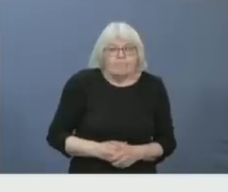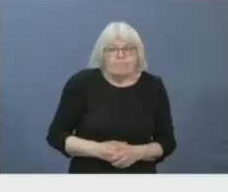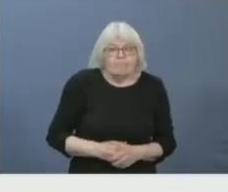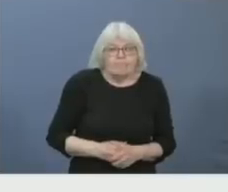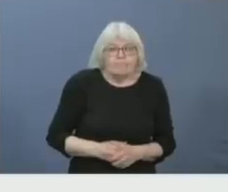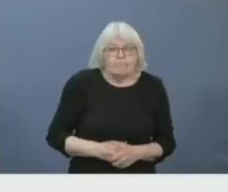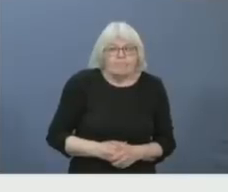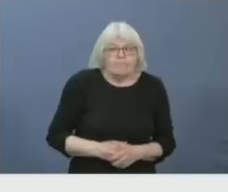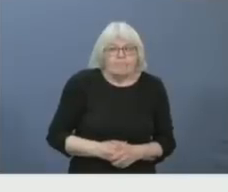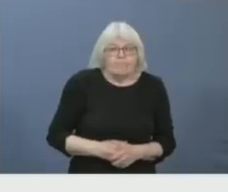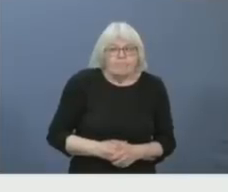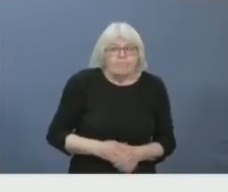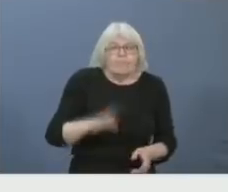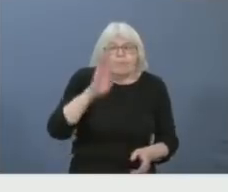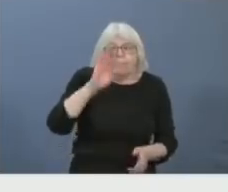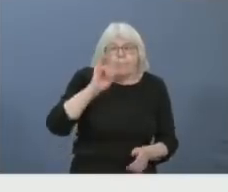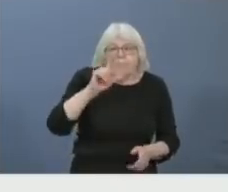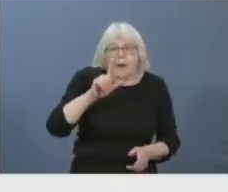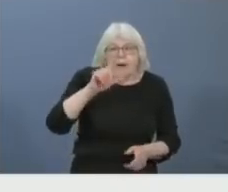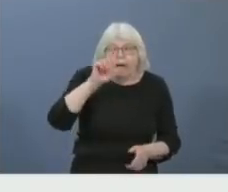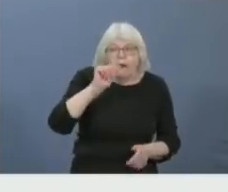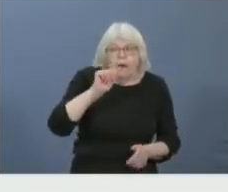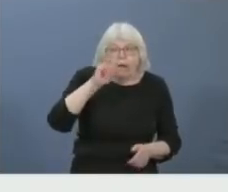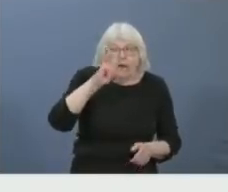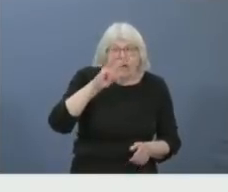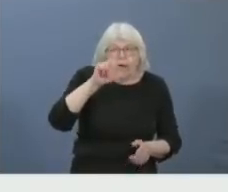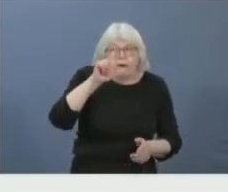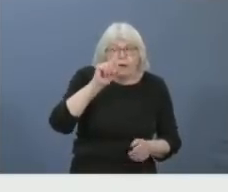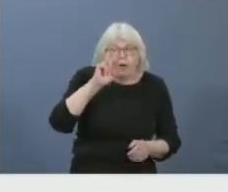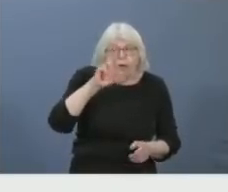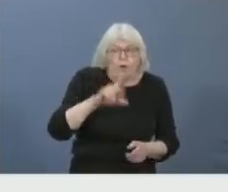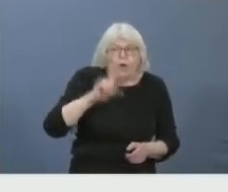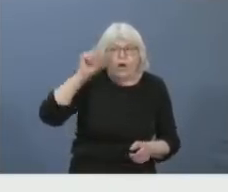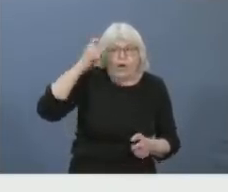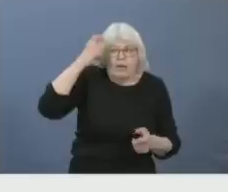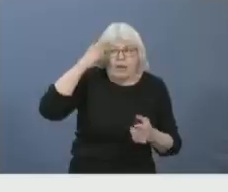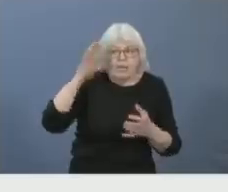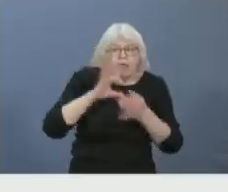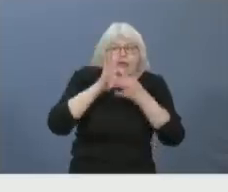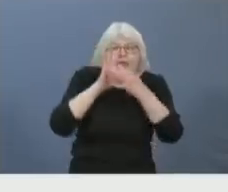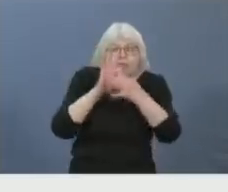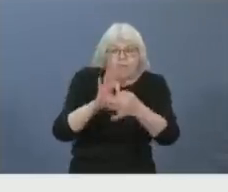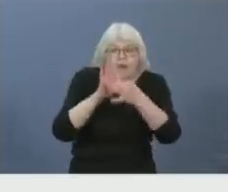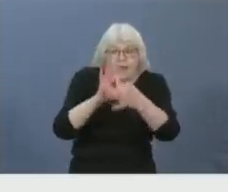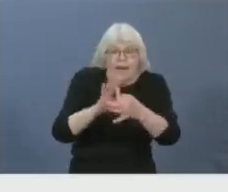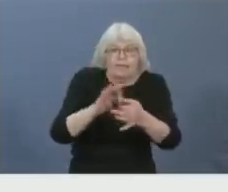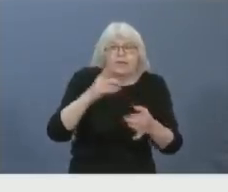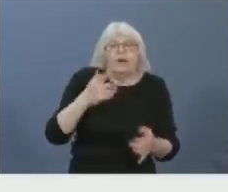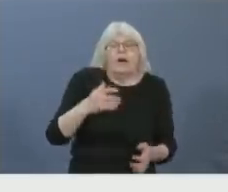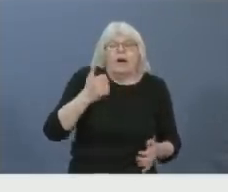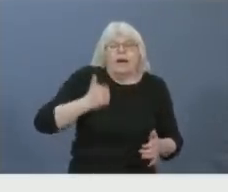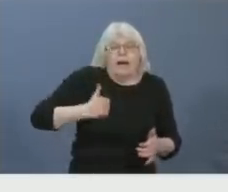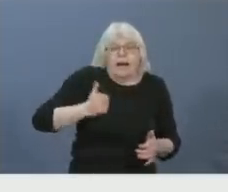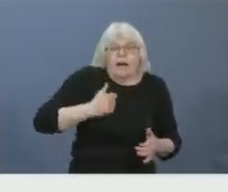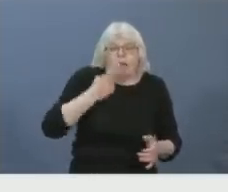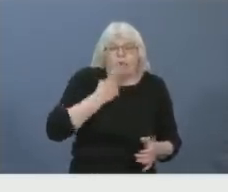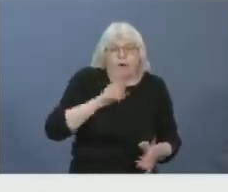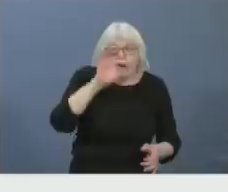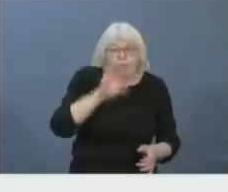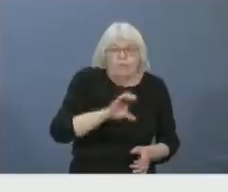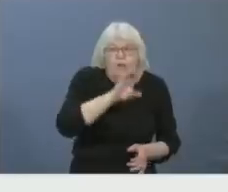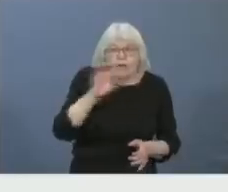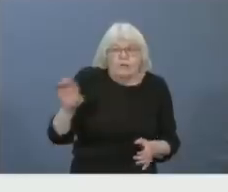Director of Government and Strategic Relations with the Canadian Red Cross. Go ahead, Bill. Thank you very much, and good afternoon,